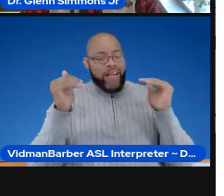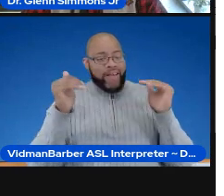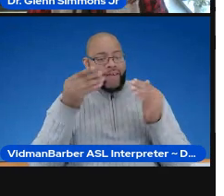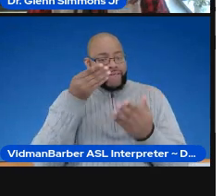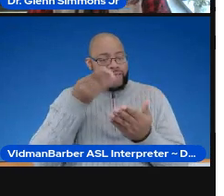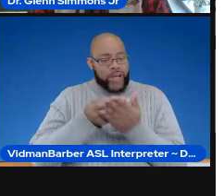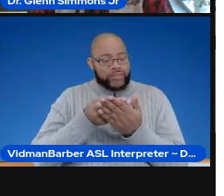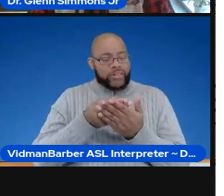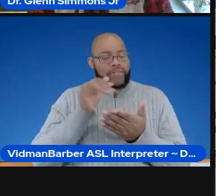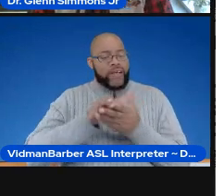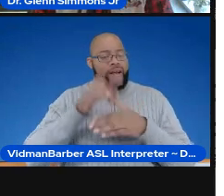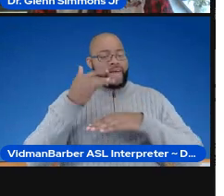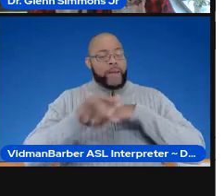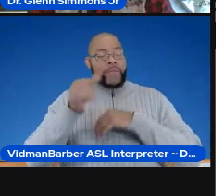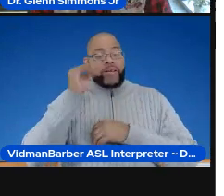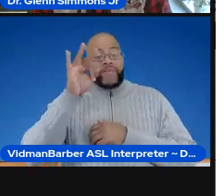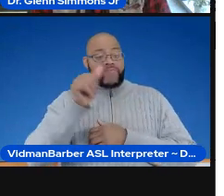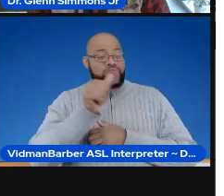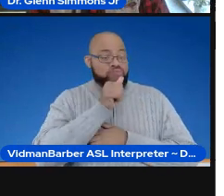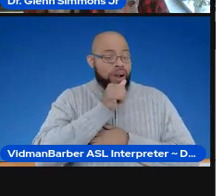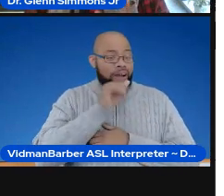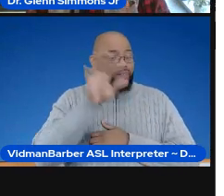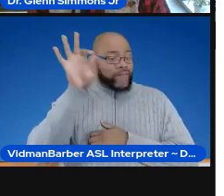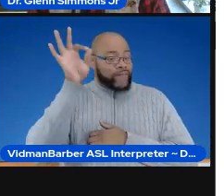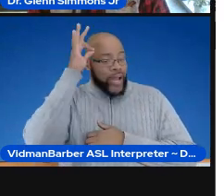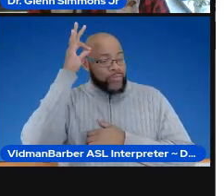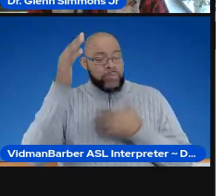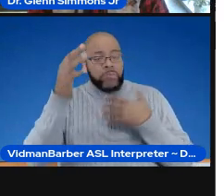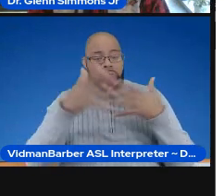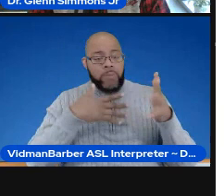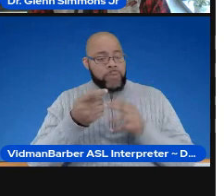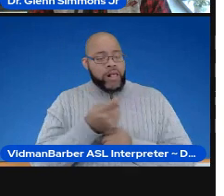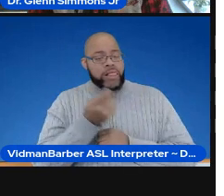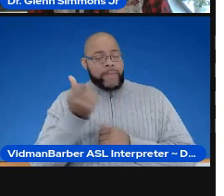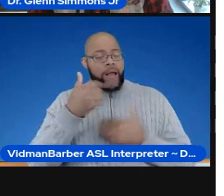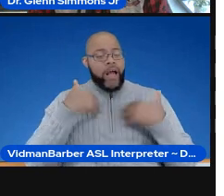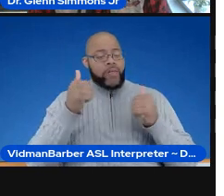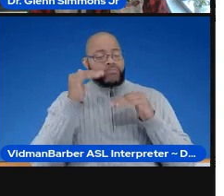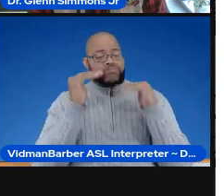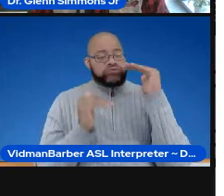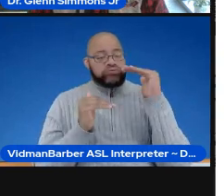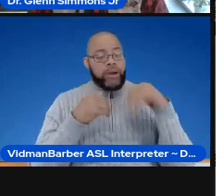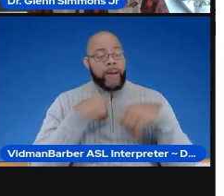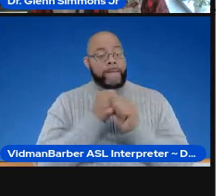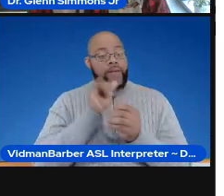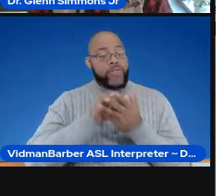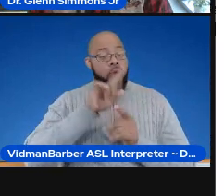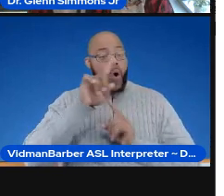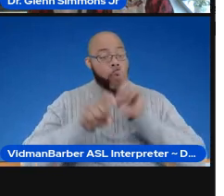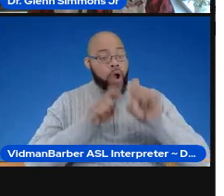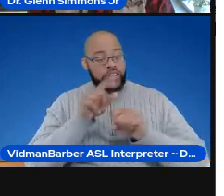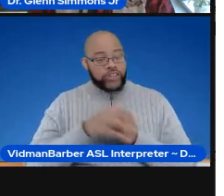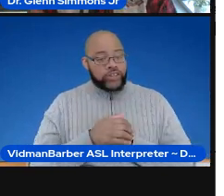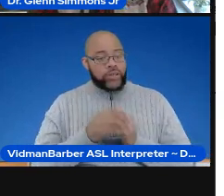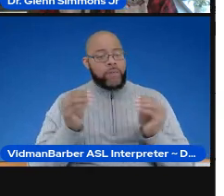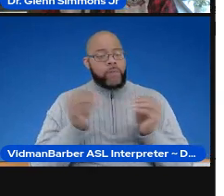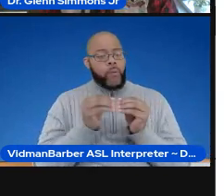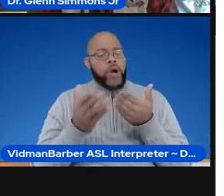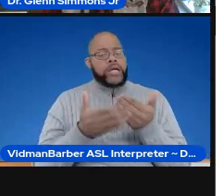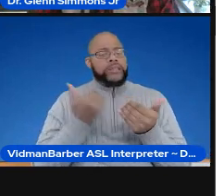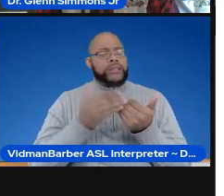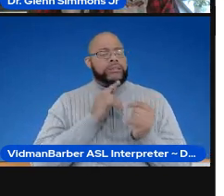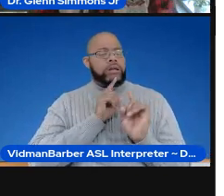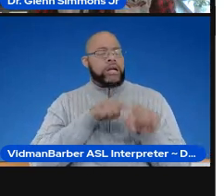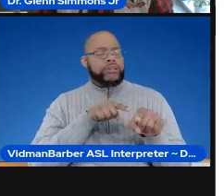funding that are available, whether it's private or federal, and eliminate these health disparities by making these questions more easily